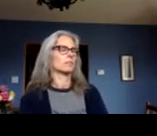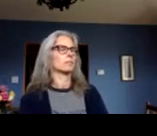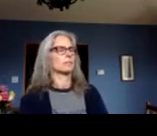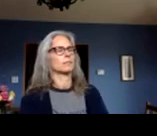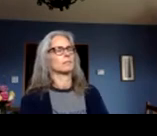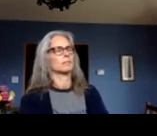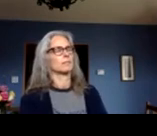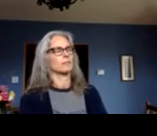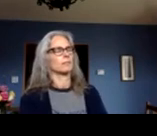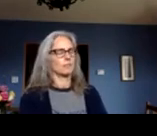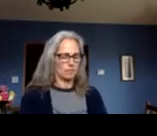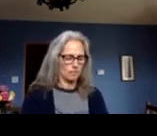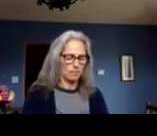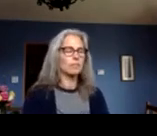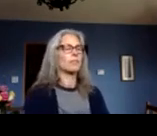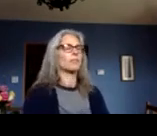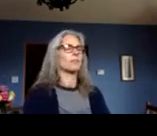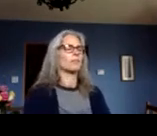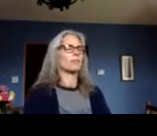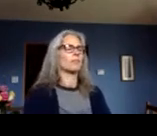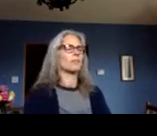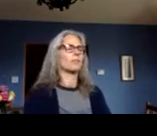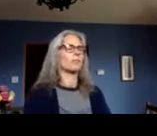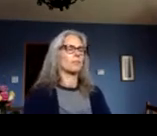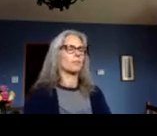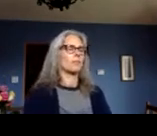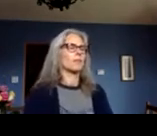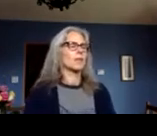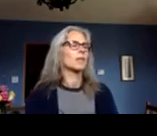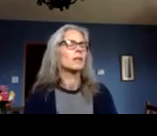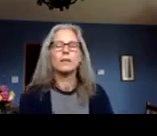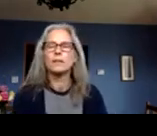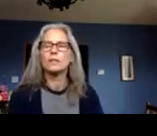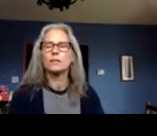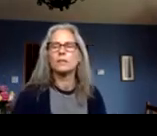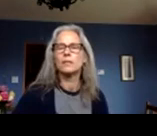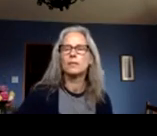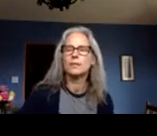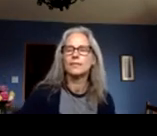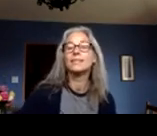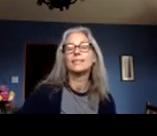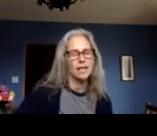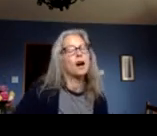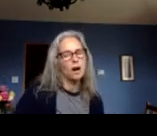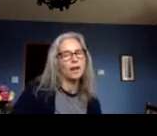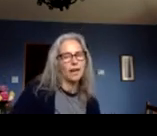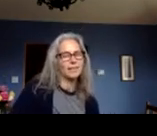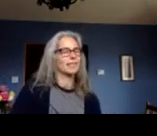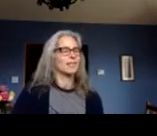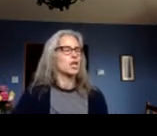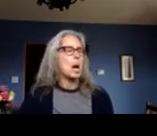I saw someone mentioned, I think in the Q&A maybe, about getting all these emails. So when you're added as a